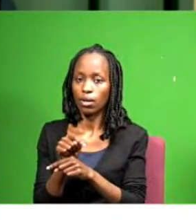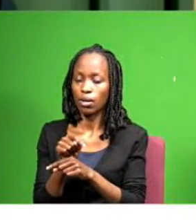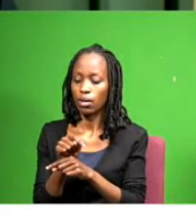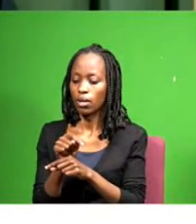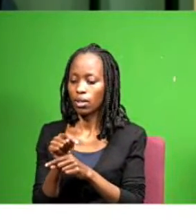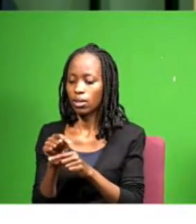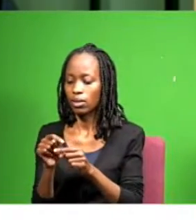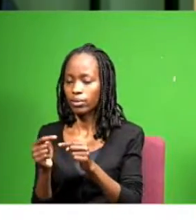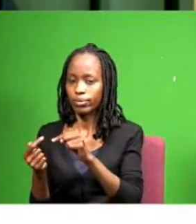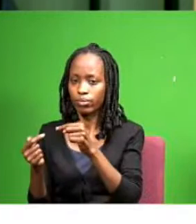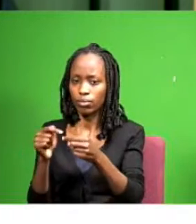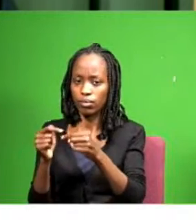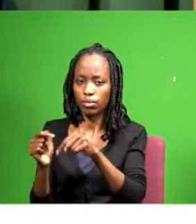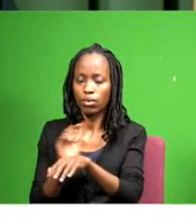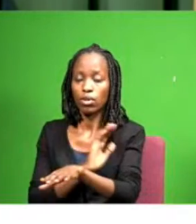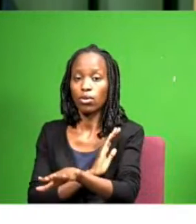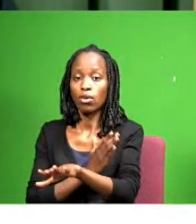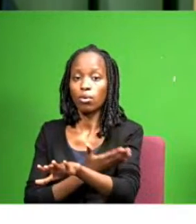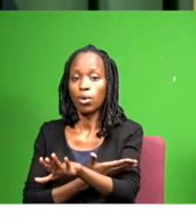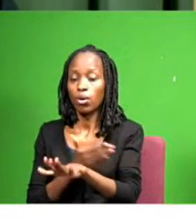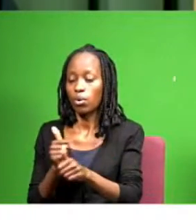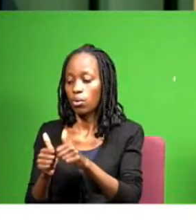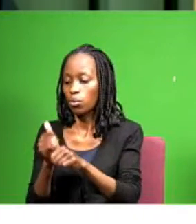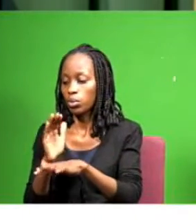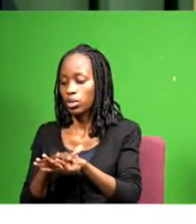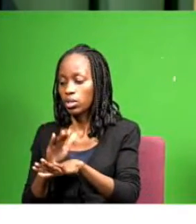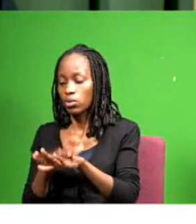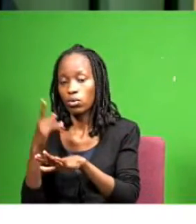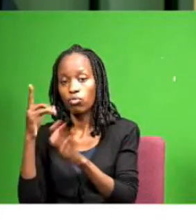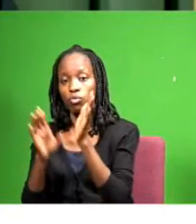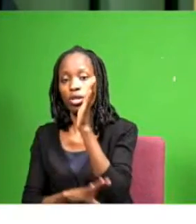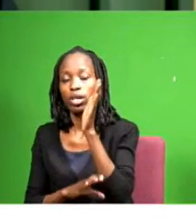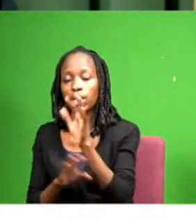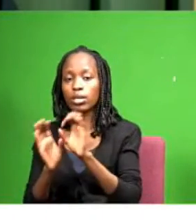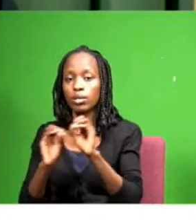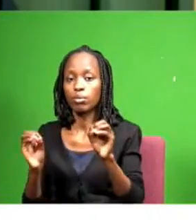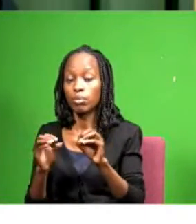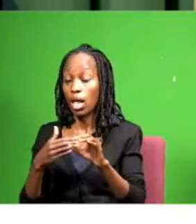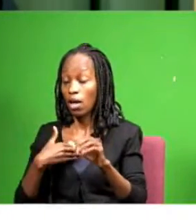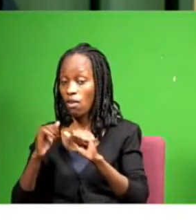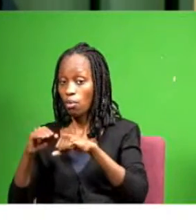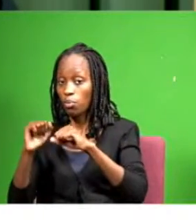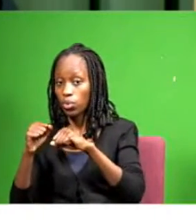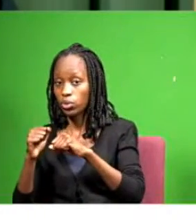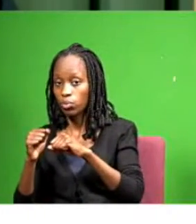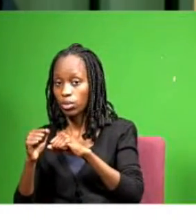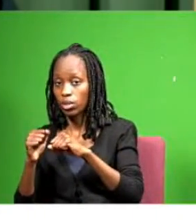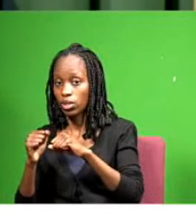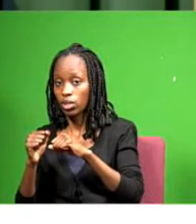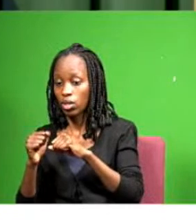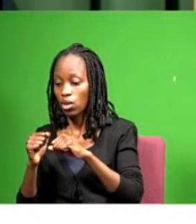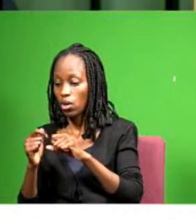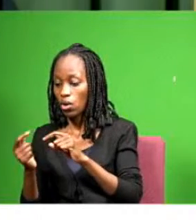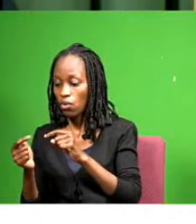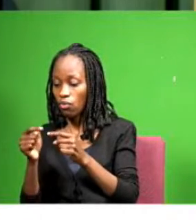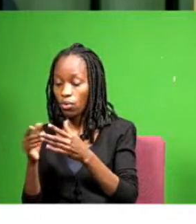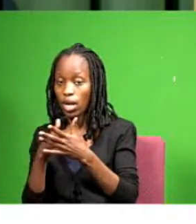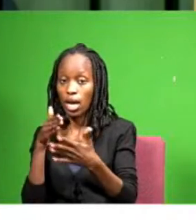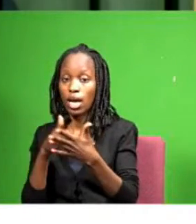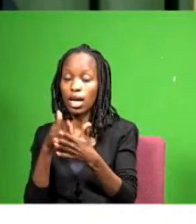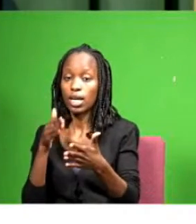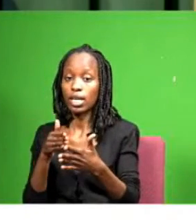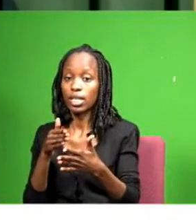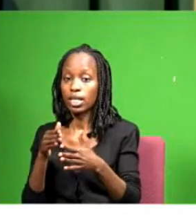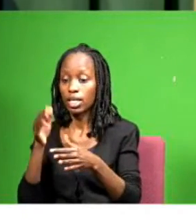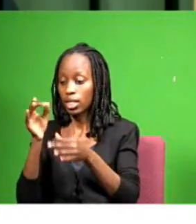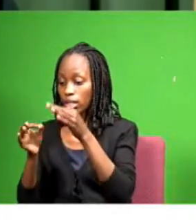power, which is not good for the country. There is a possibility of parallel complaints against judges and judicial officers